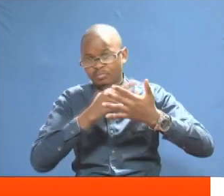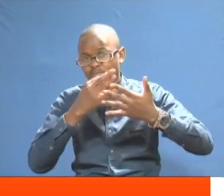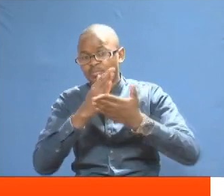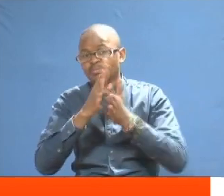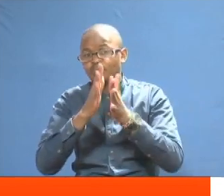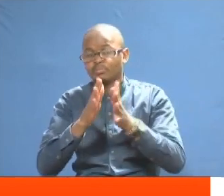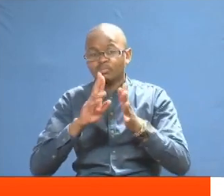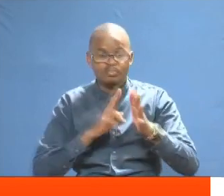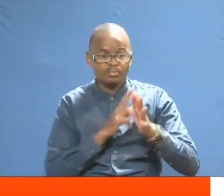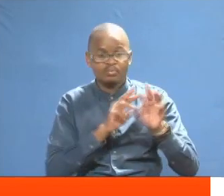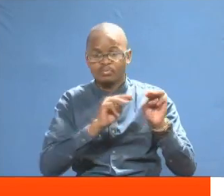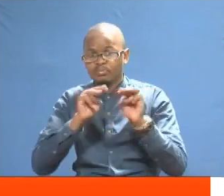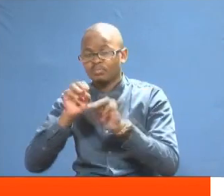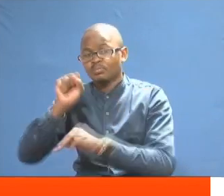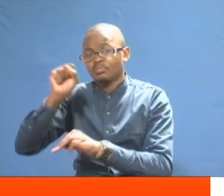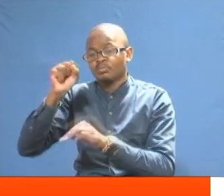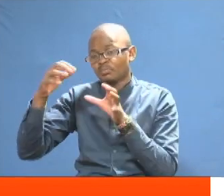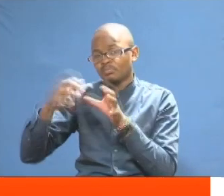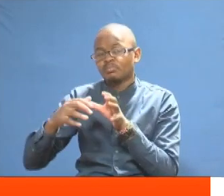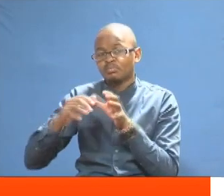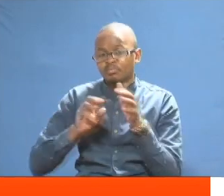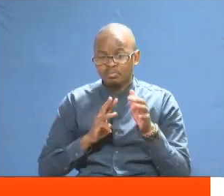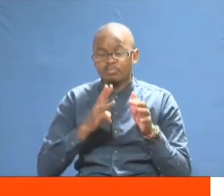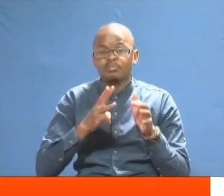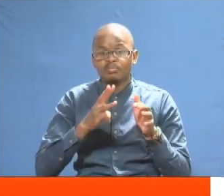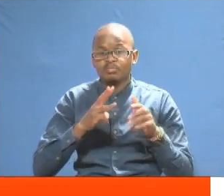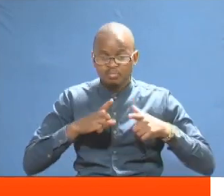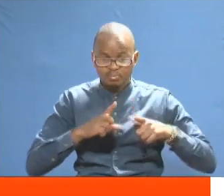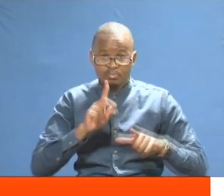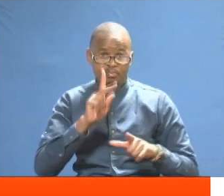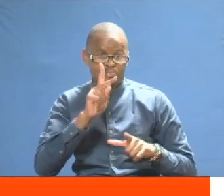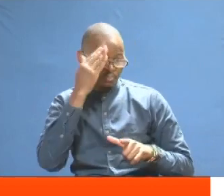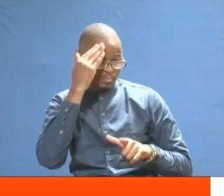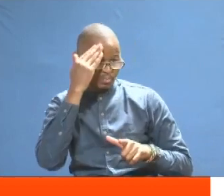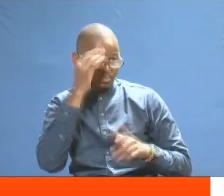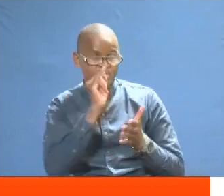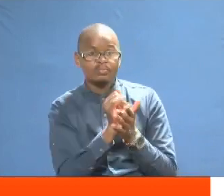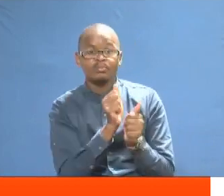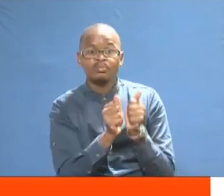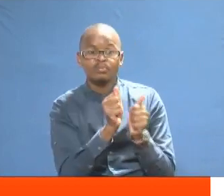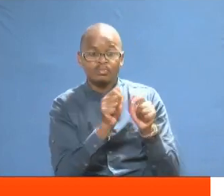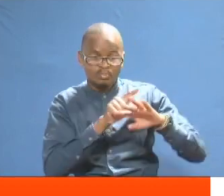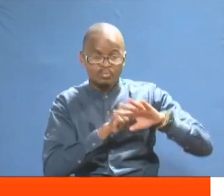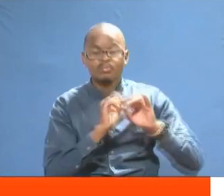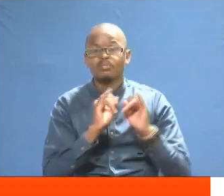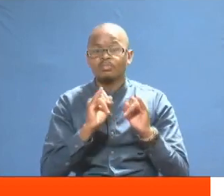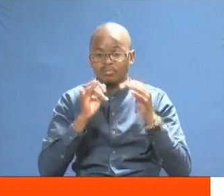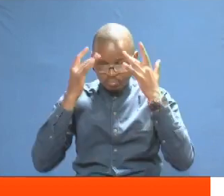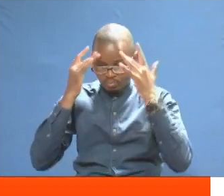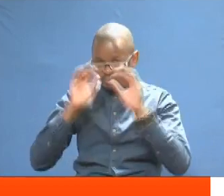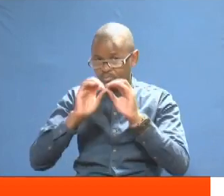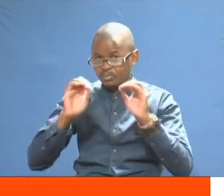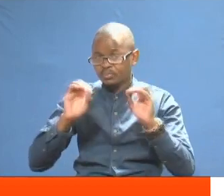some of us will move to another political party, we let Kenyans know which political party is that. So at this point, I don't